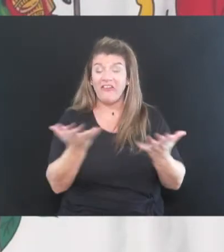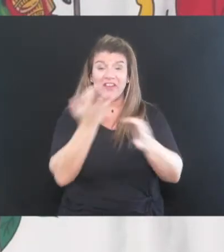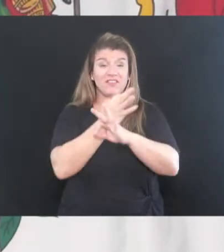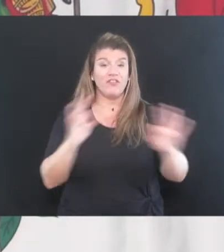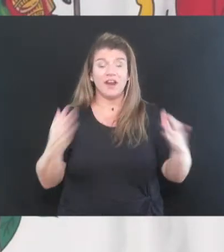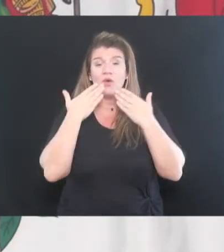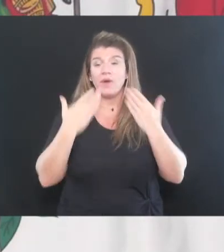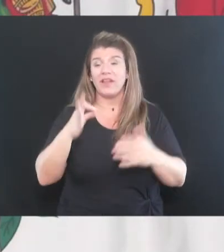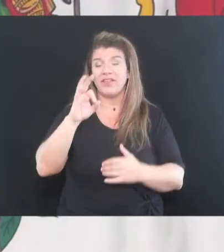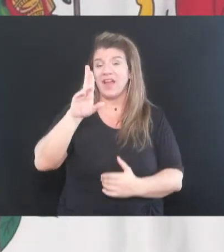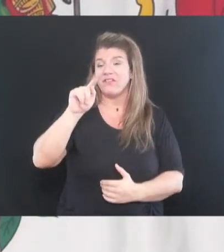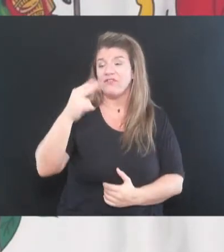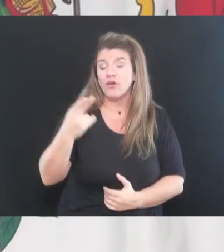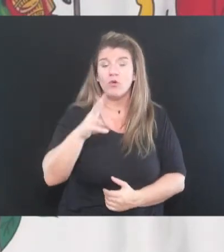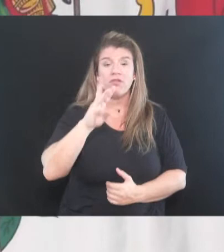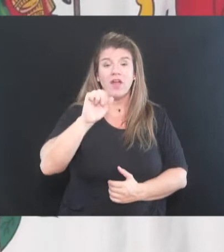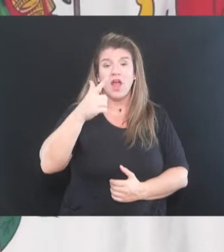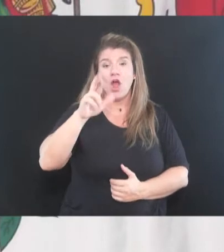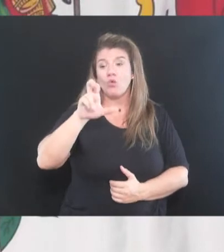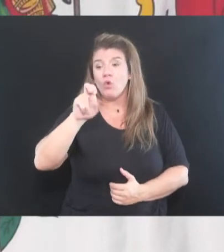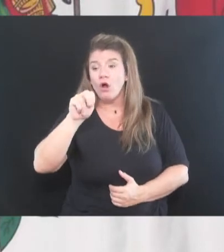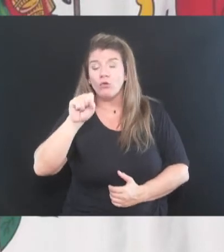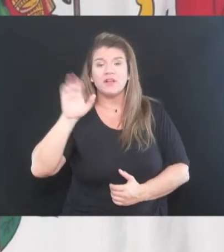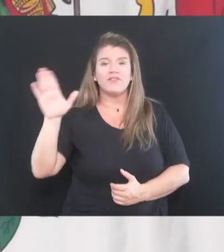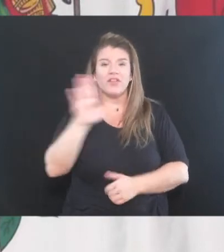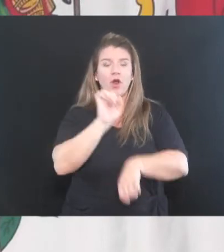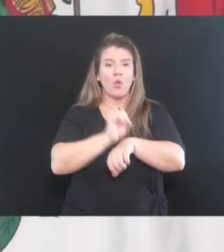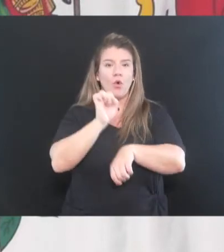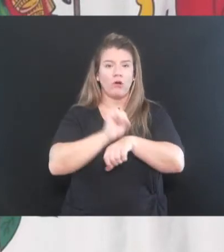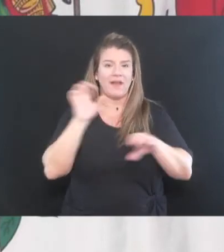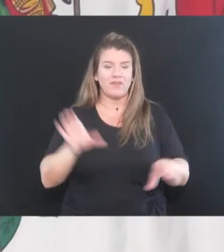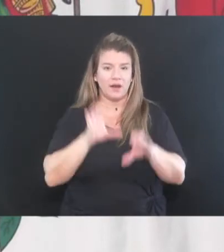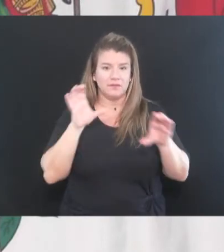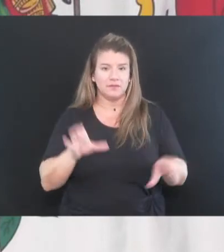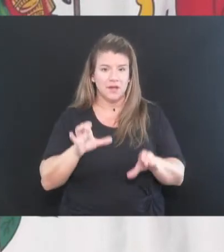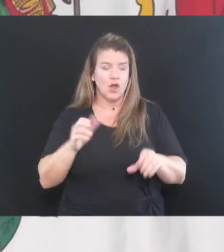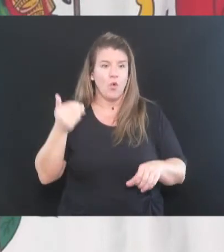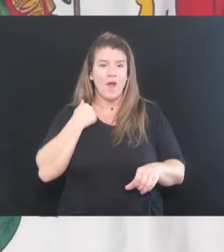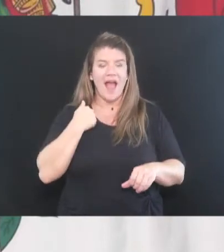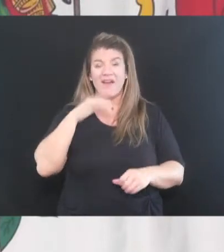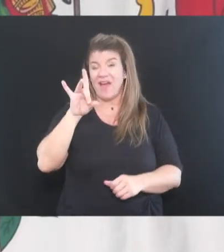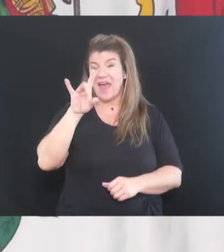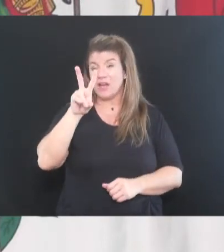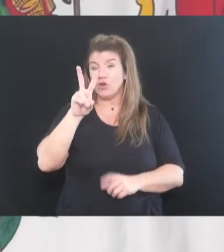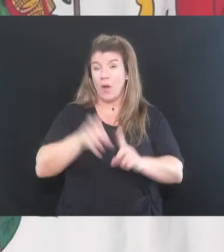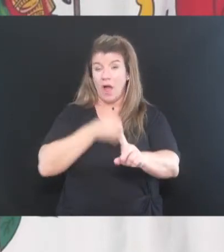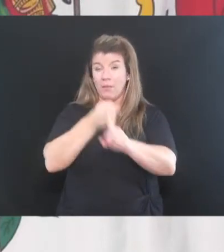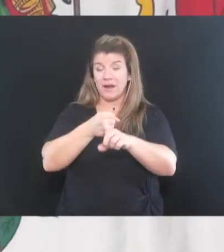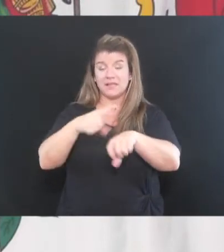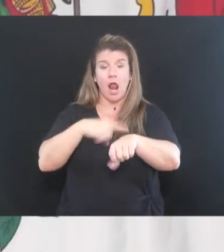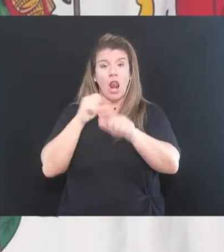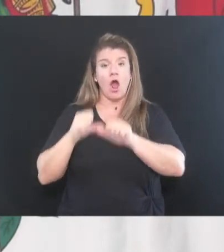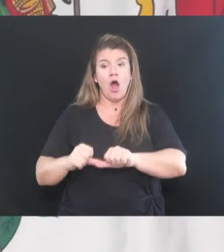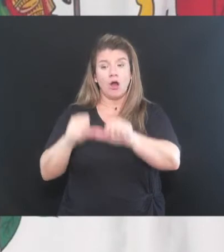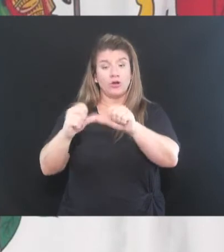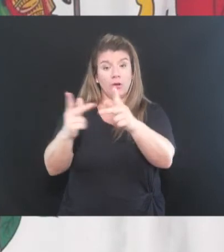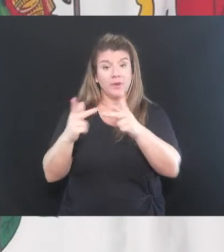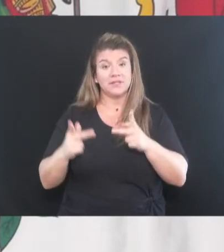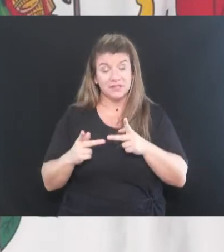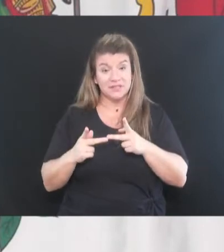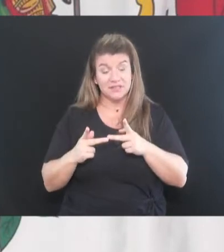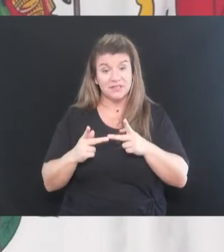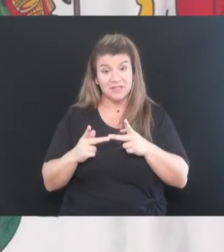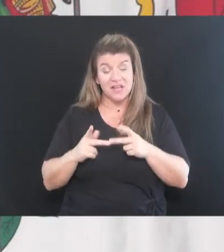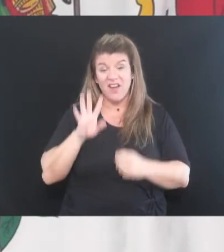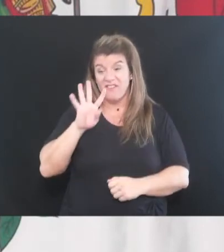thank Frith and we thank Walgreens for all the work that they've done. We've got 82 outbreaks in our long-term care facilities,